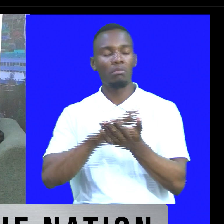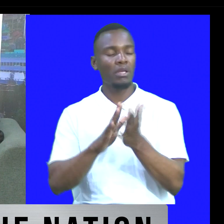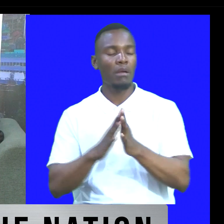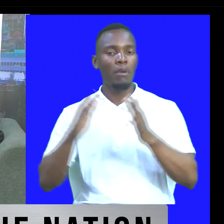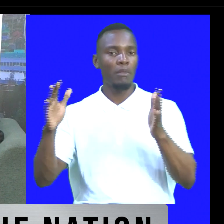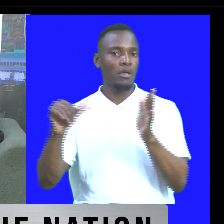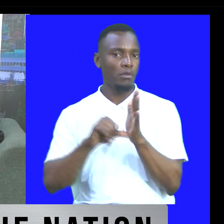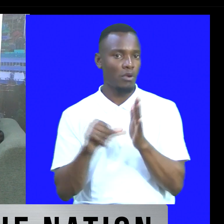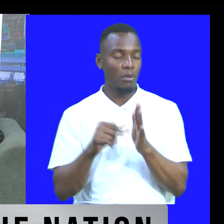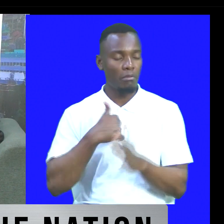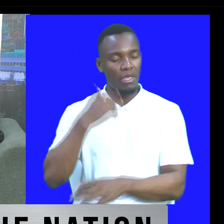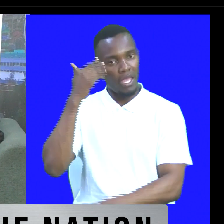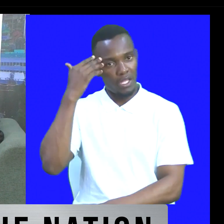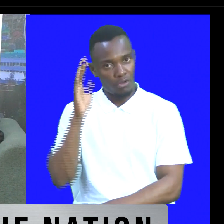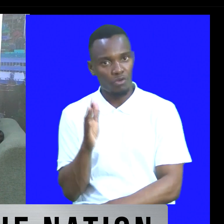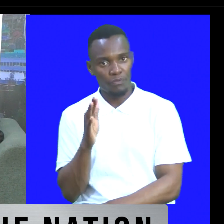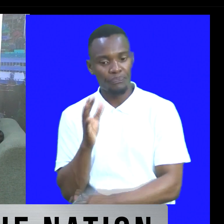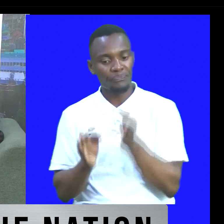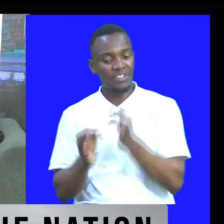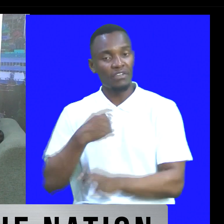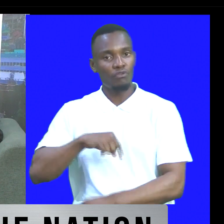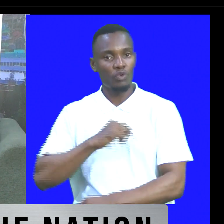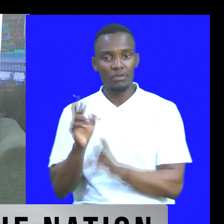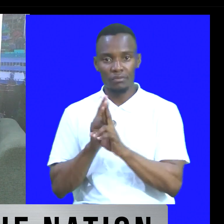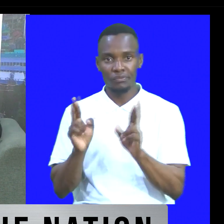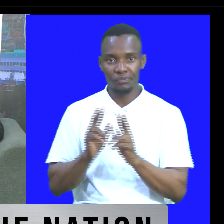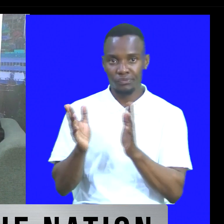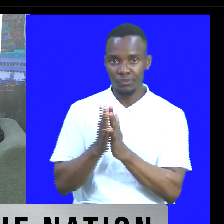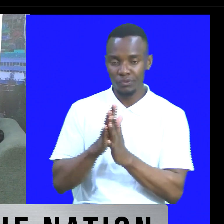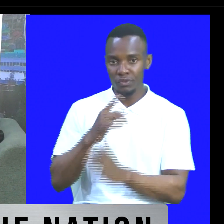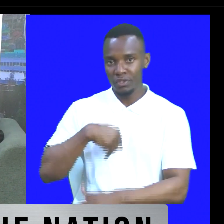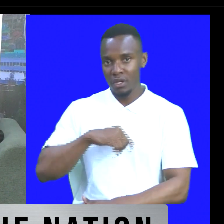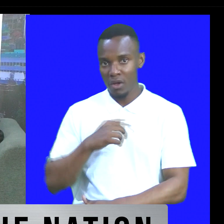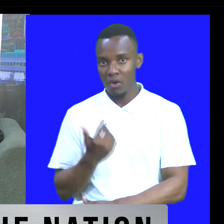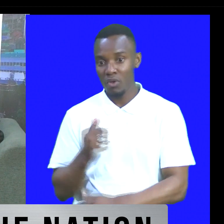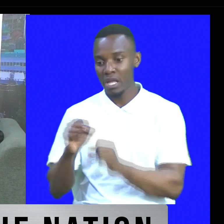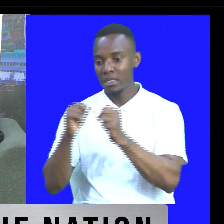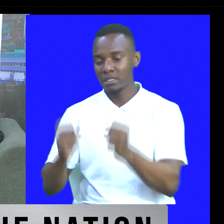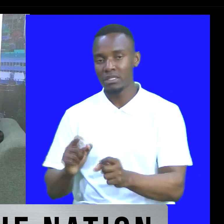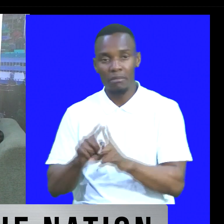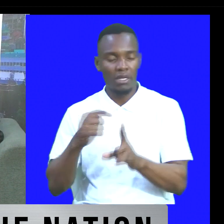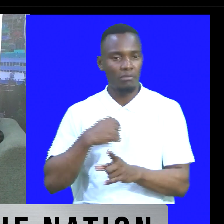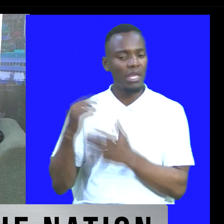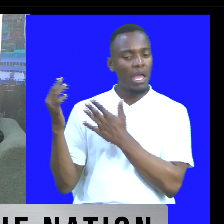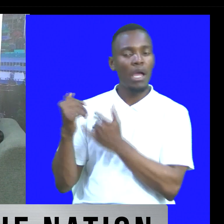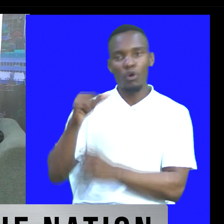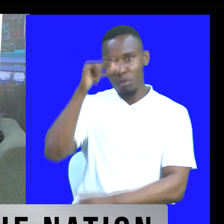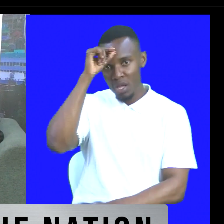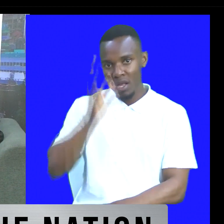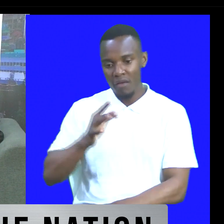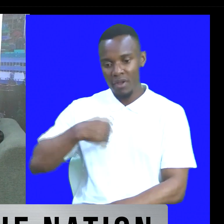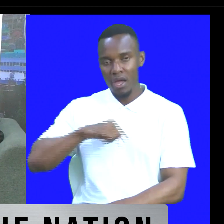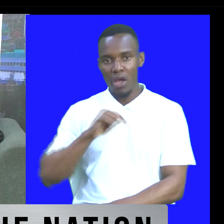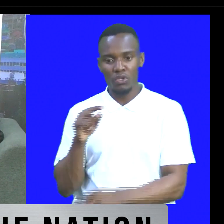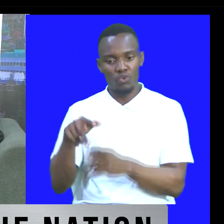I don't know if we will be ready with the kind of systems we have. I hope that the Governor Nairobi can look at it